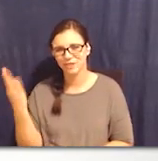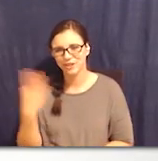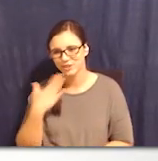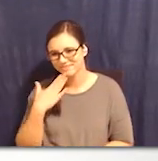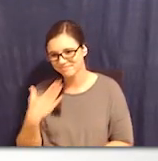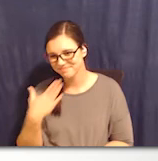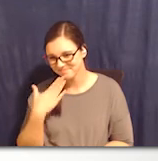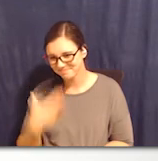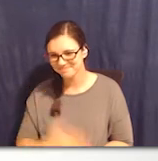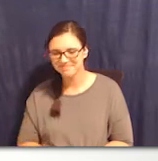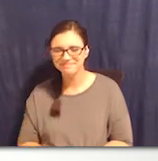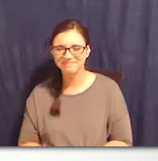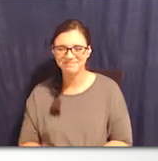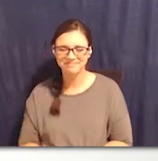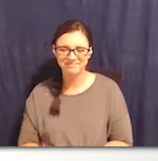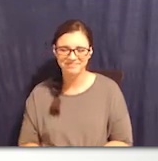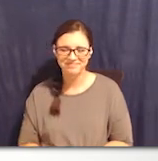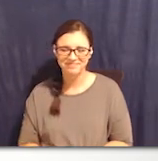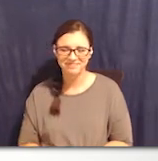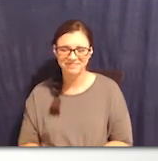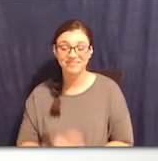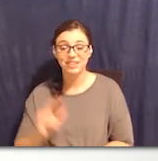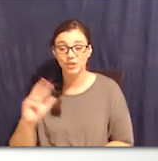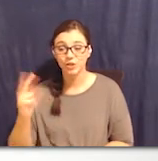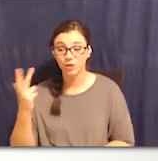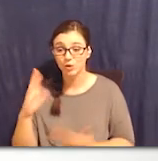Thank you. Merci.